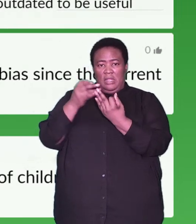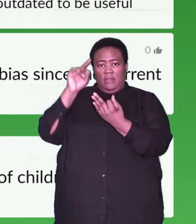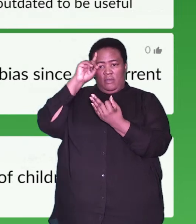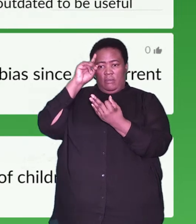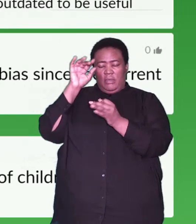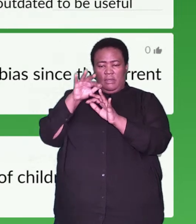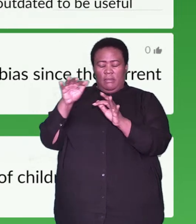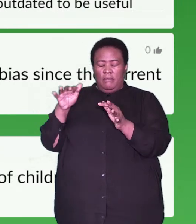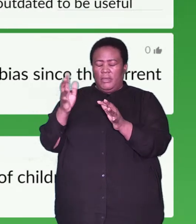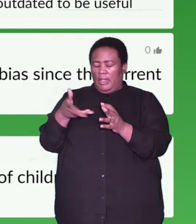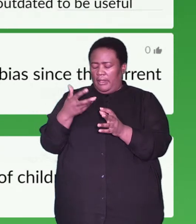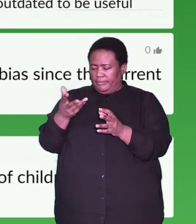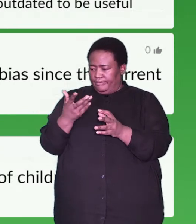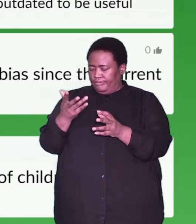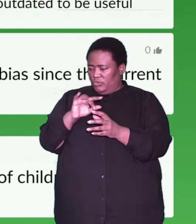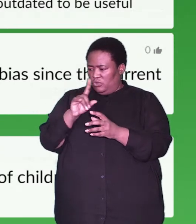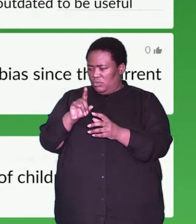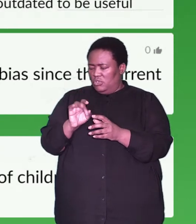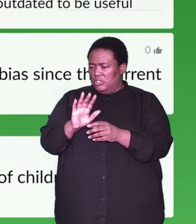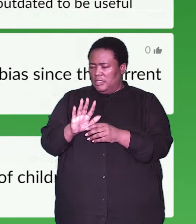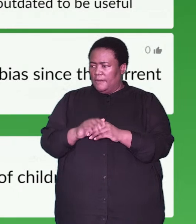where is that now?